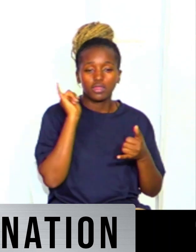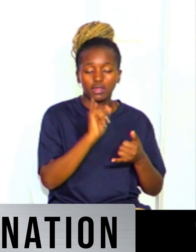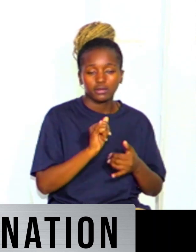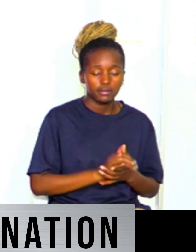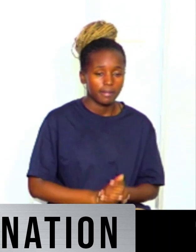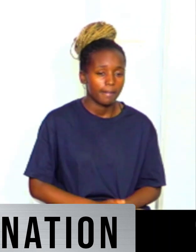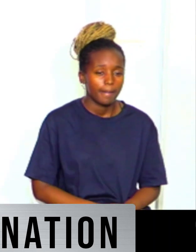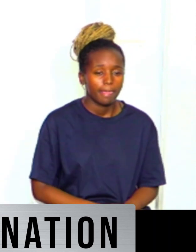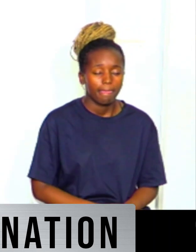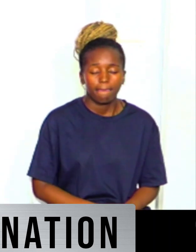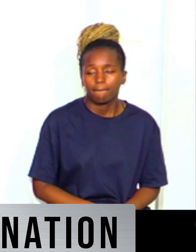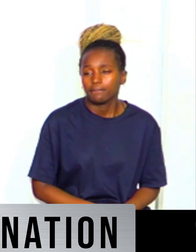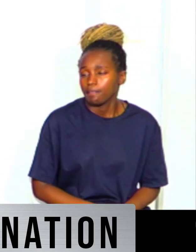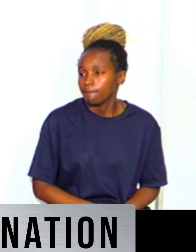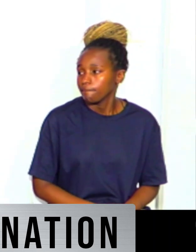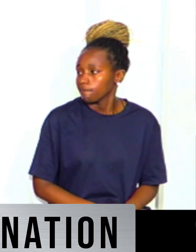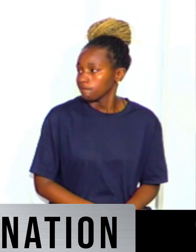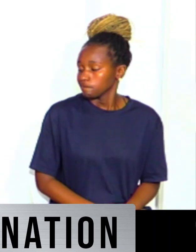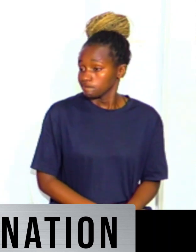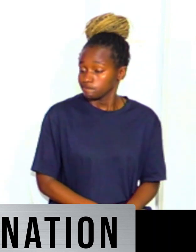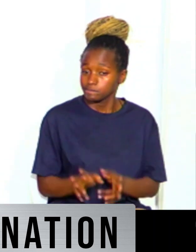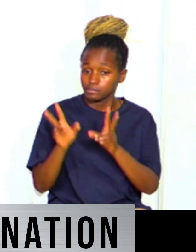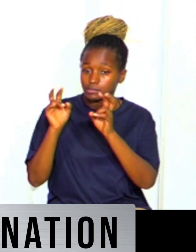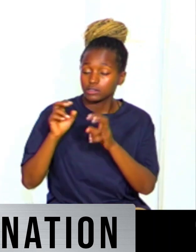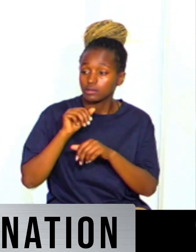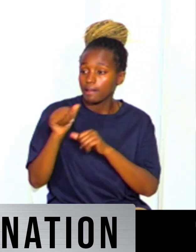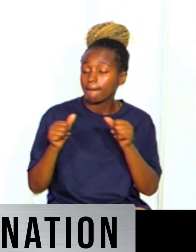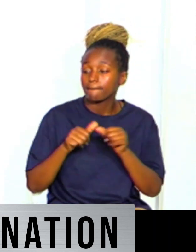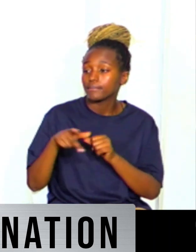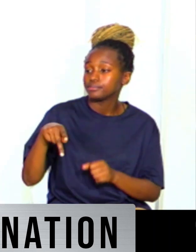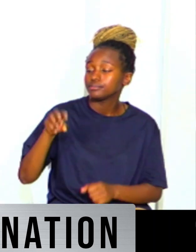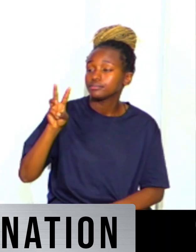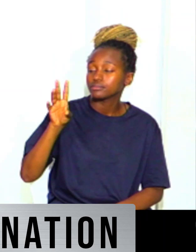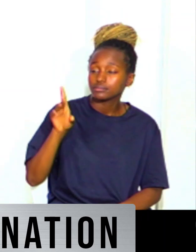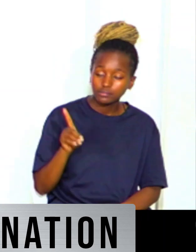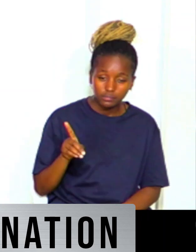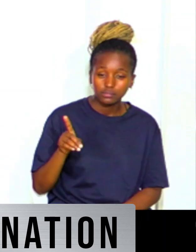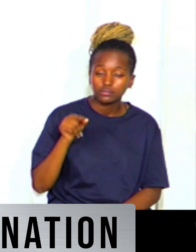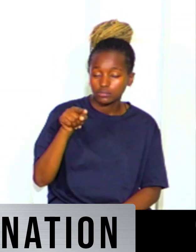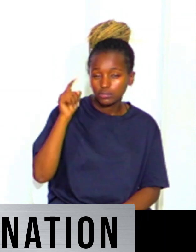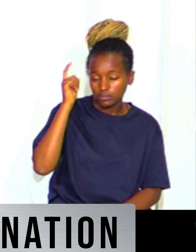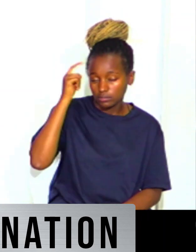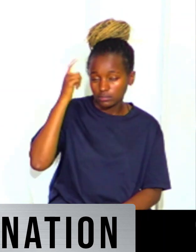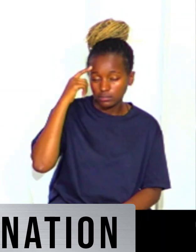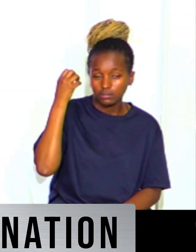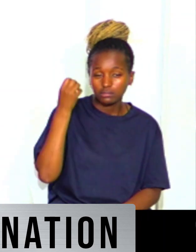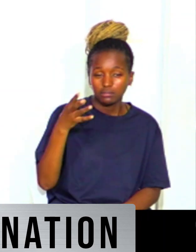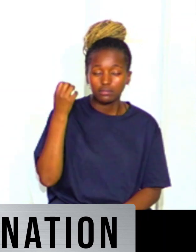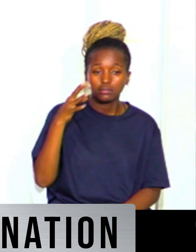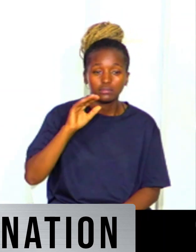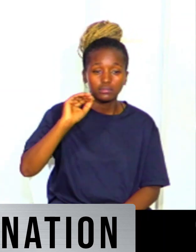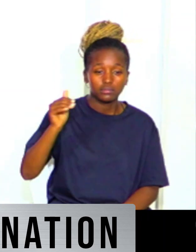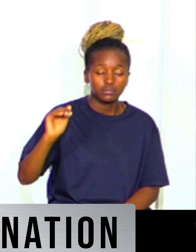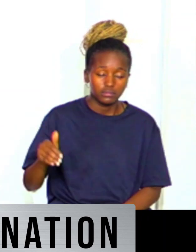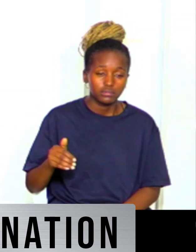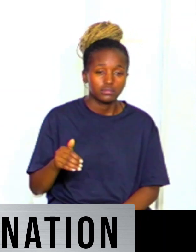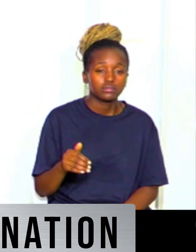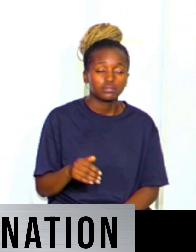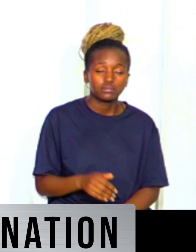Issues of PWD, just there kidogo. Moving forward into 2027. How many counties?